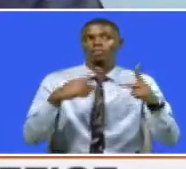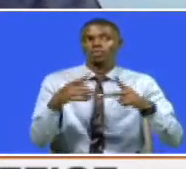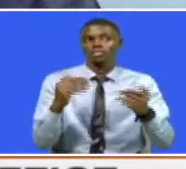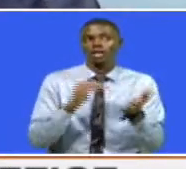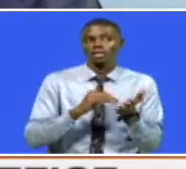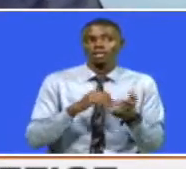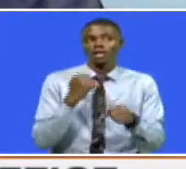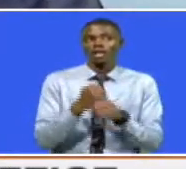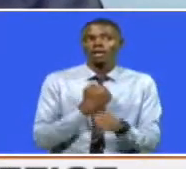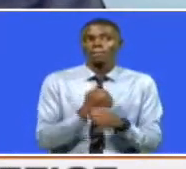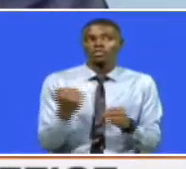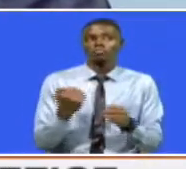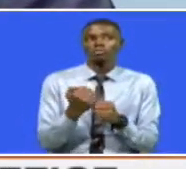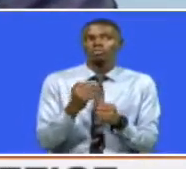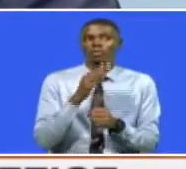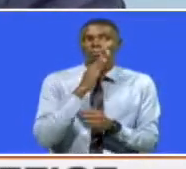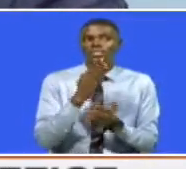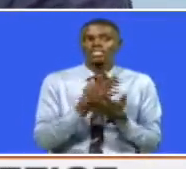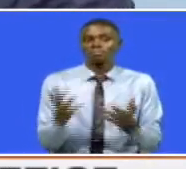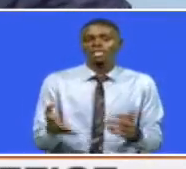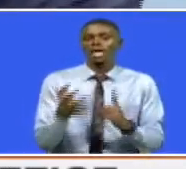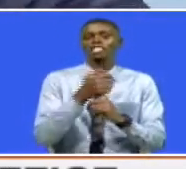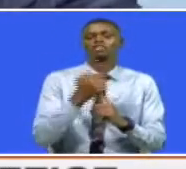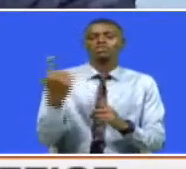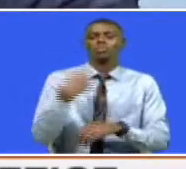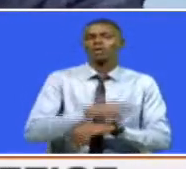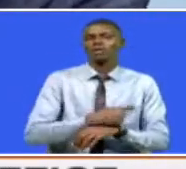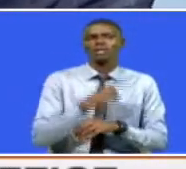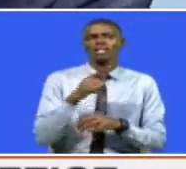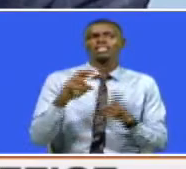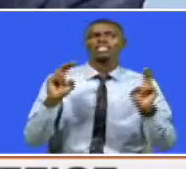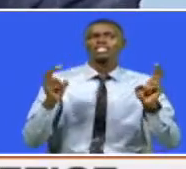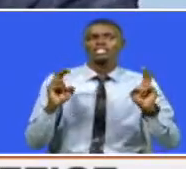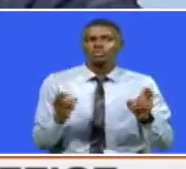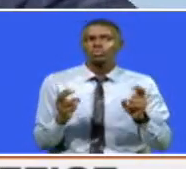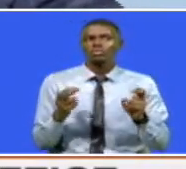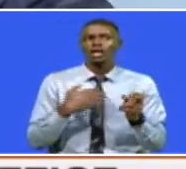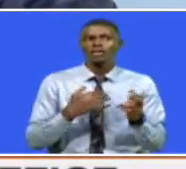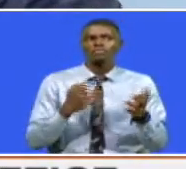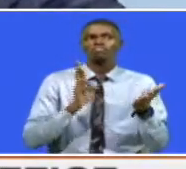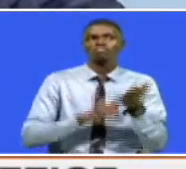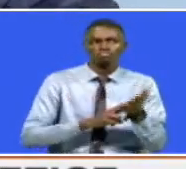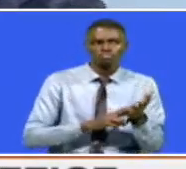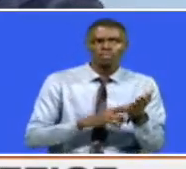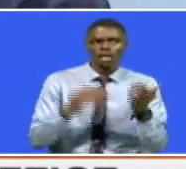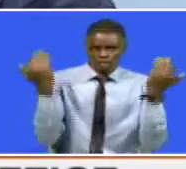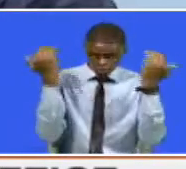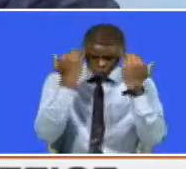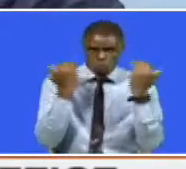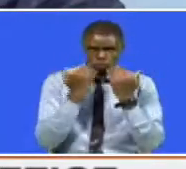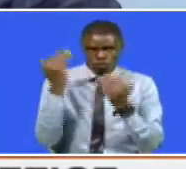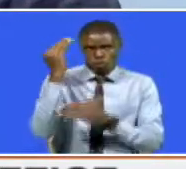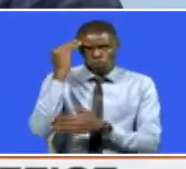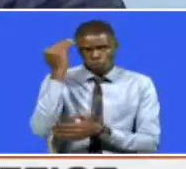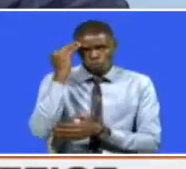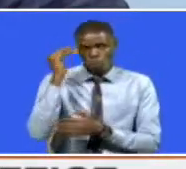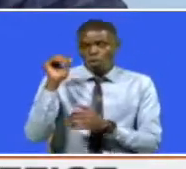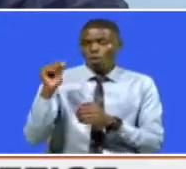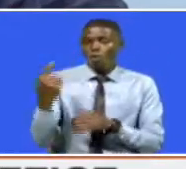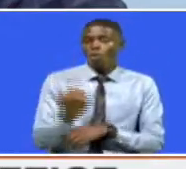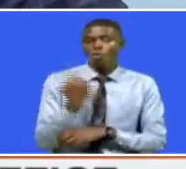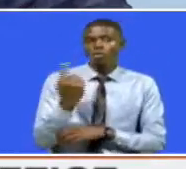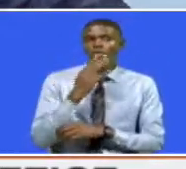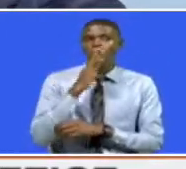It cannot be not something that can be realized overnight. This issue has even been before the courts, and the courts ruled that it can only be